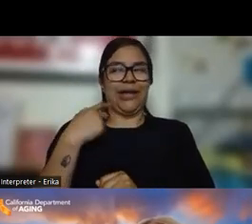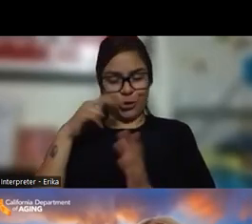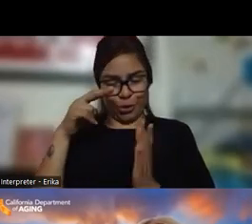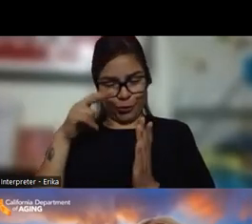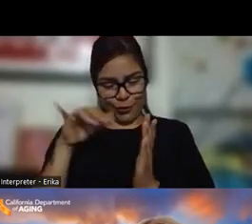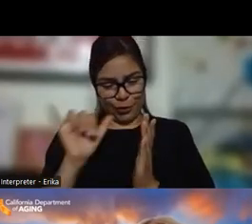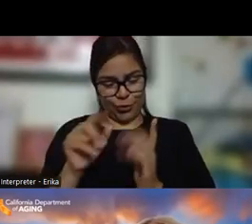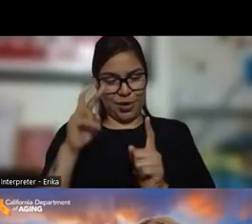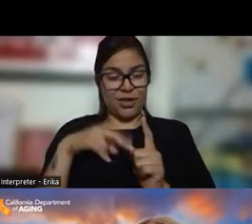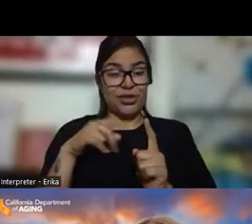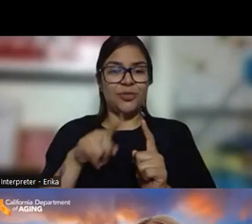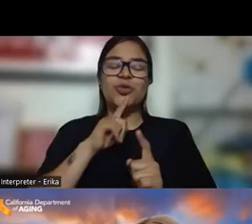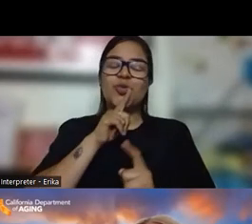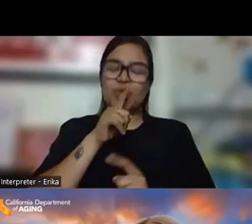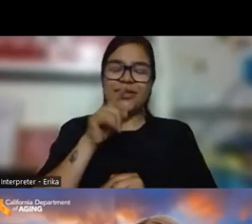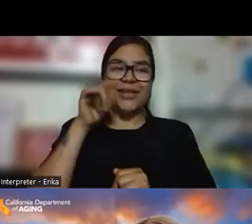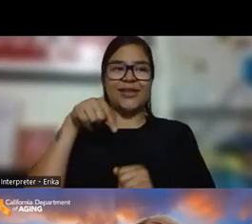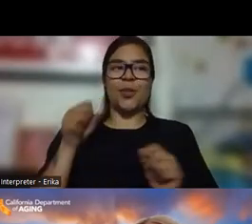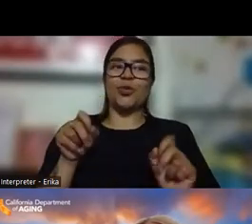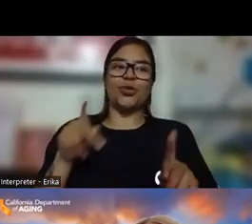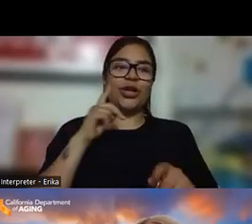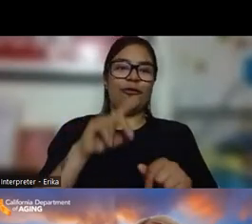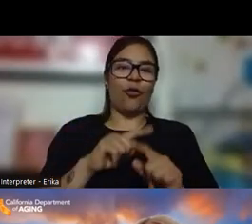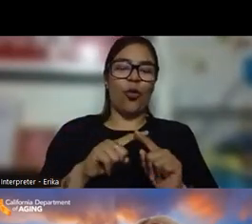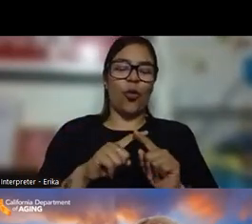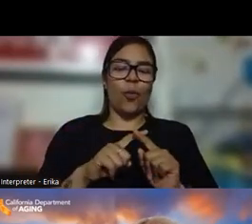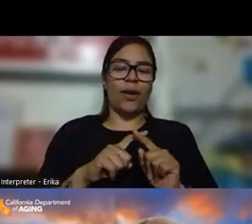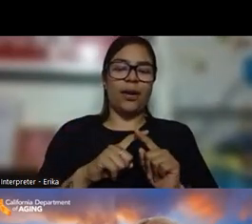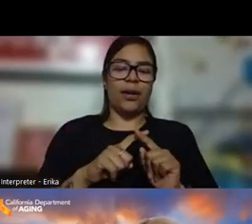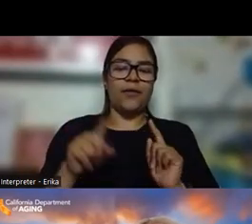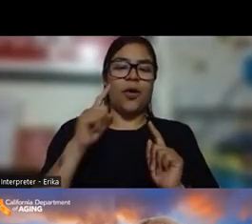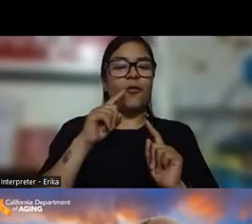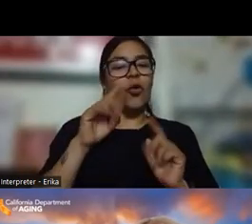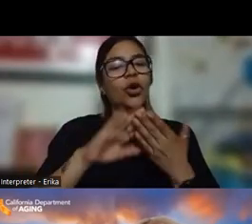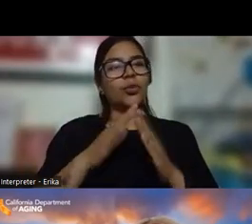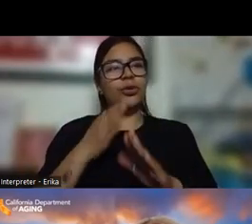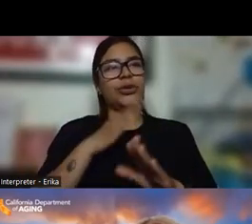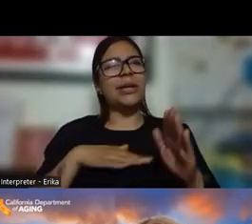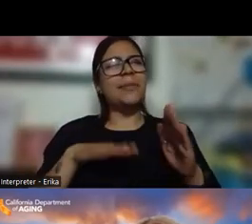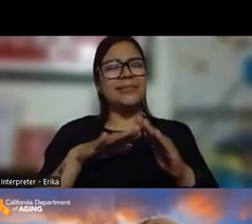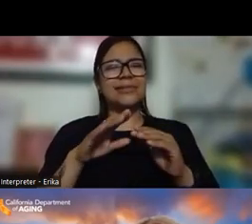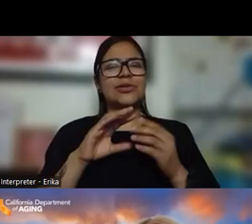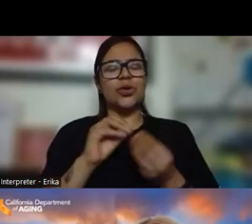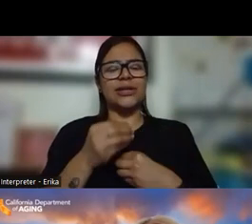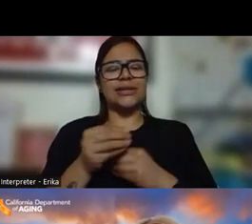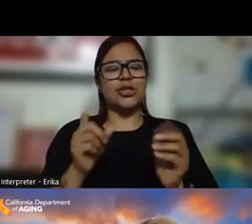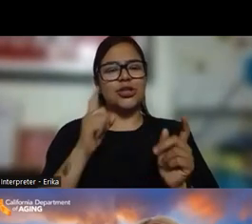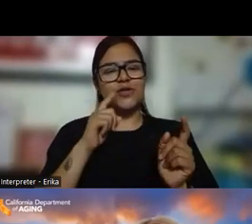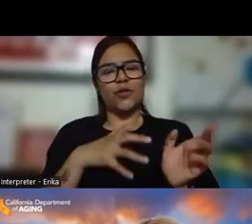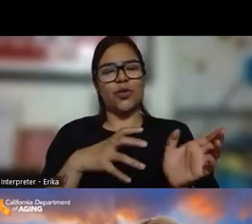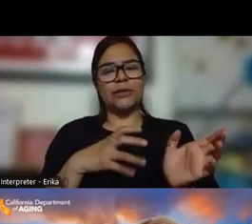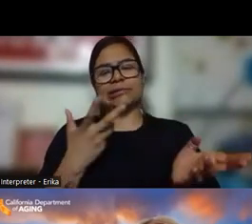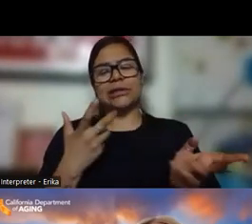applications, that I thought that this was a great opportunity for community-based organizations that may not have had any kind